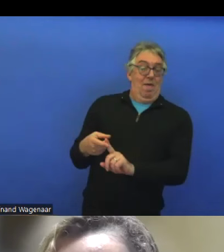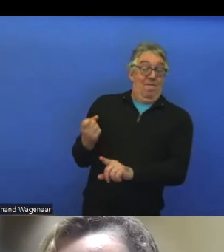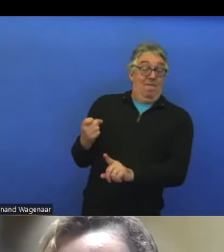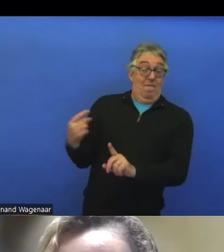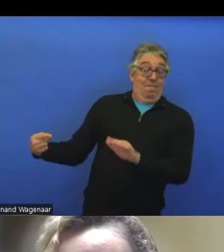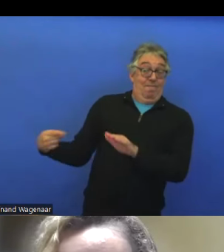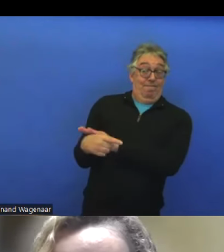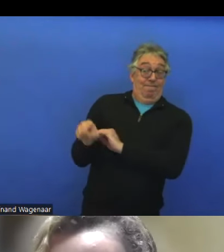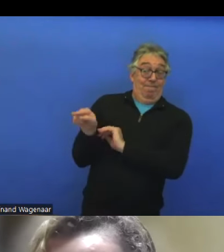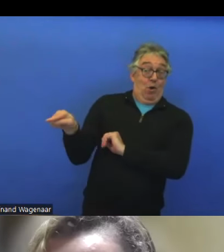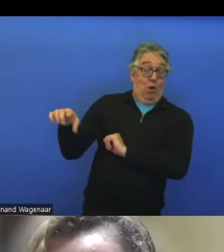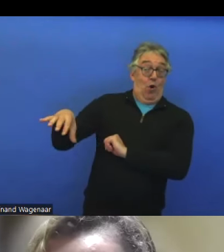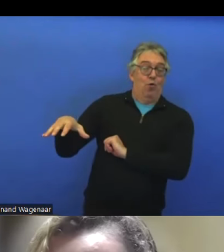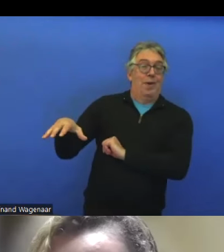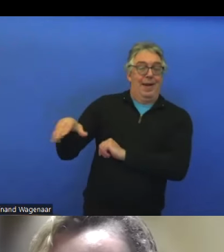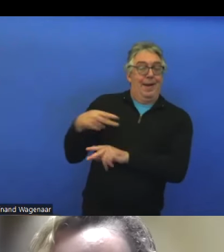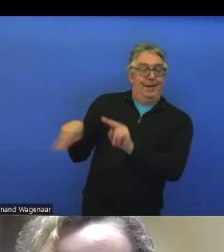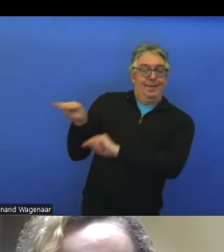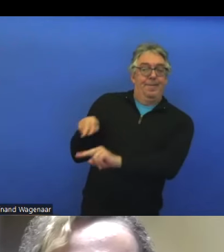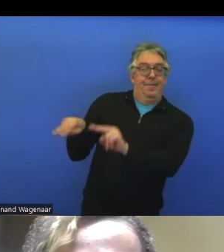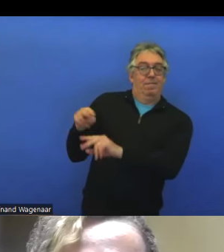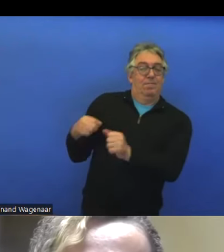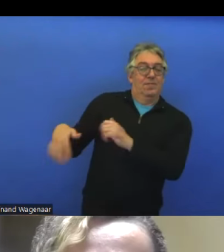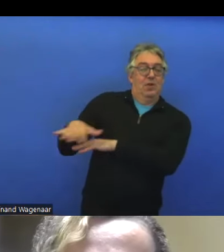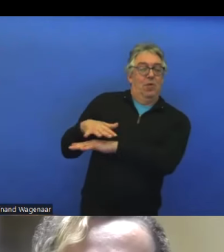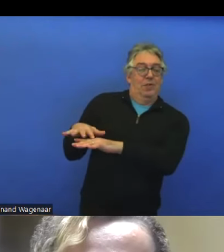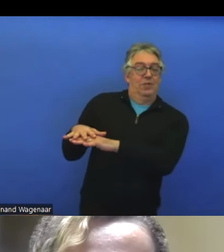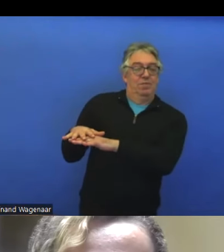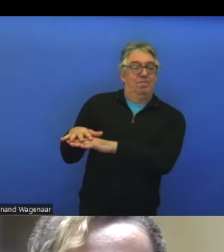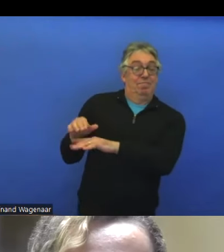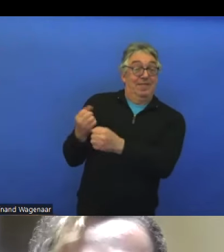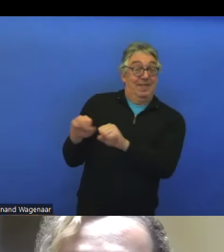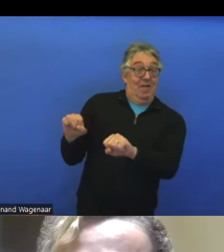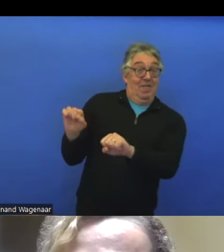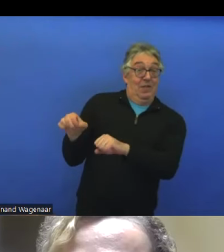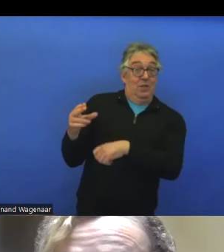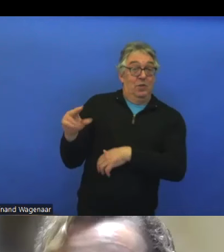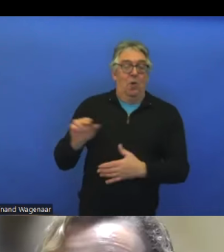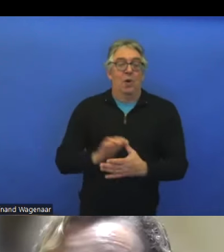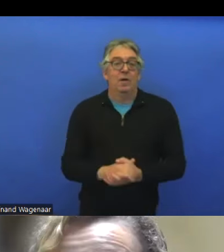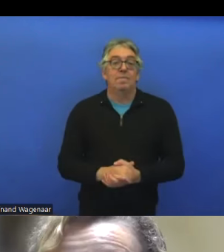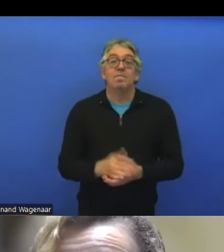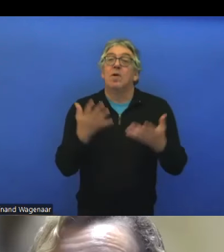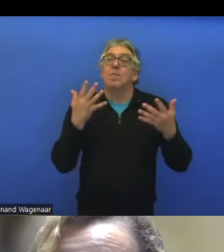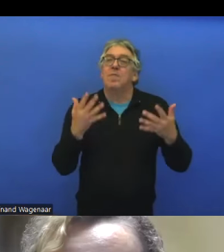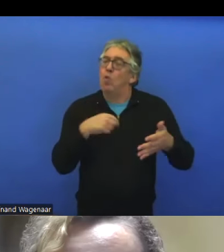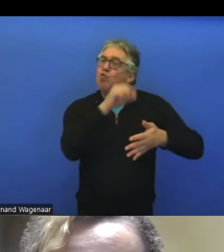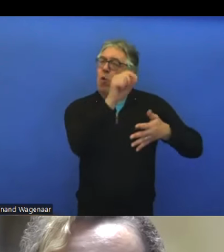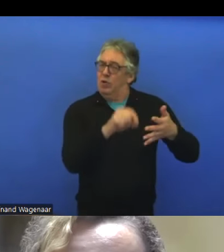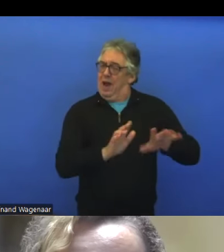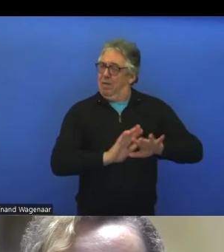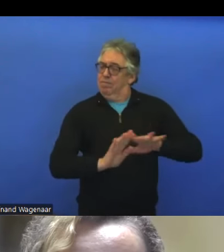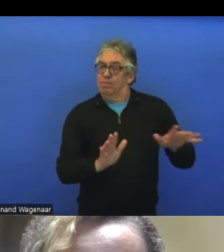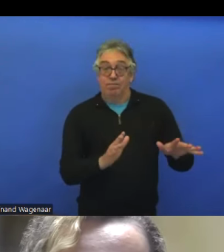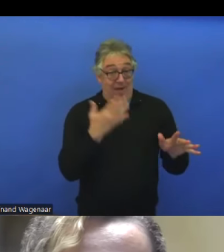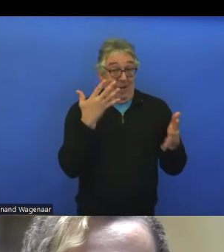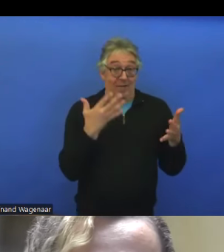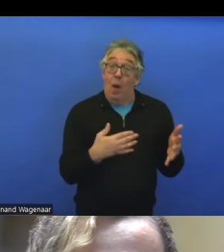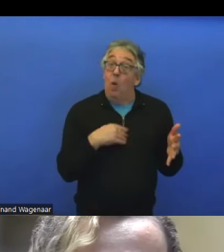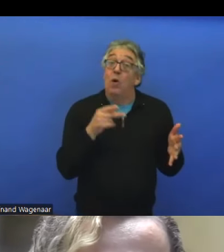These are the criteria to be recognized as a refugee. So let's see how these criteria can apply to persons with